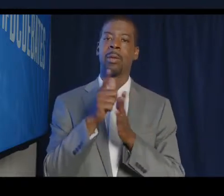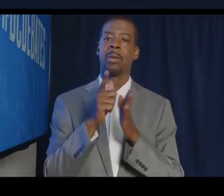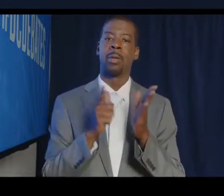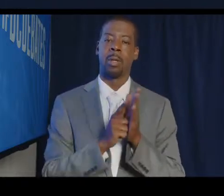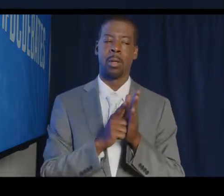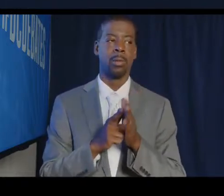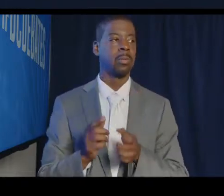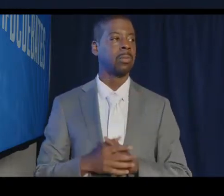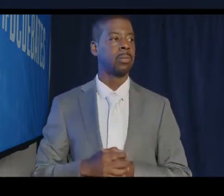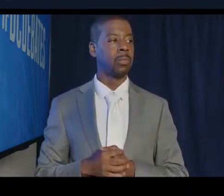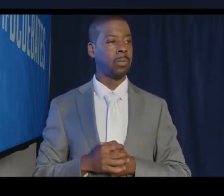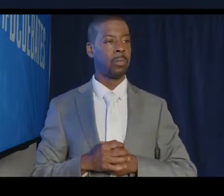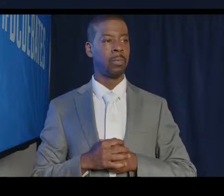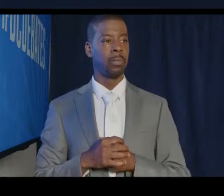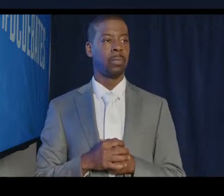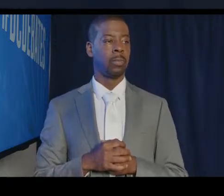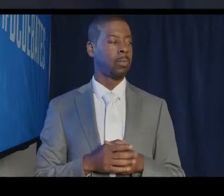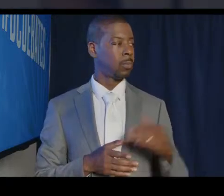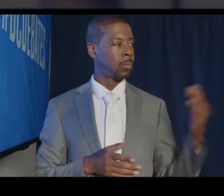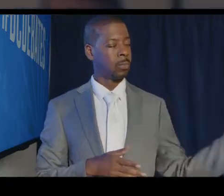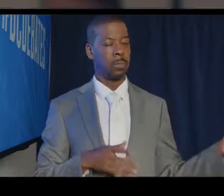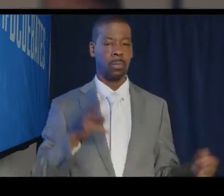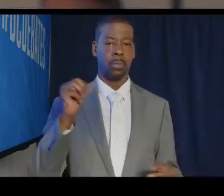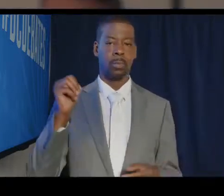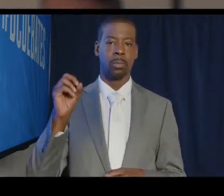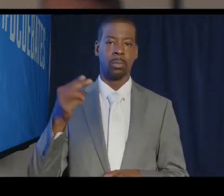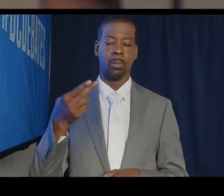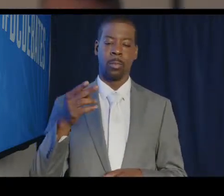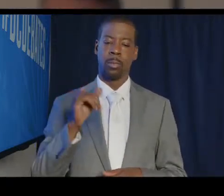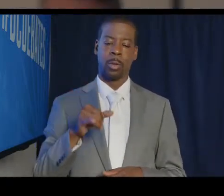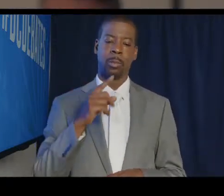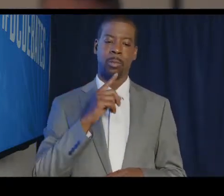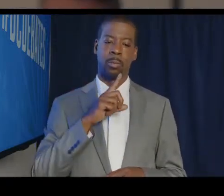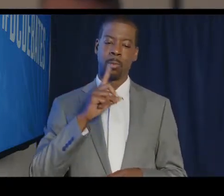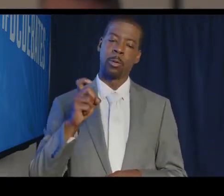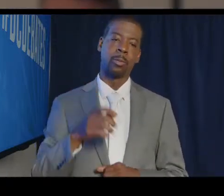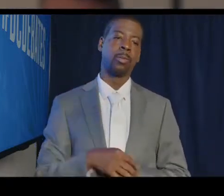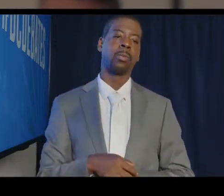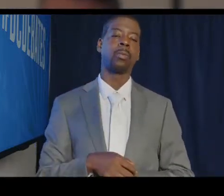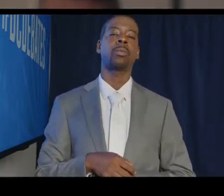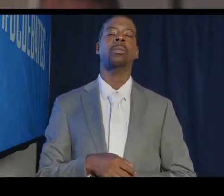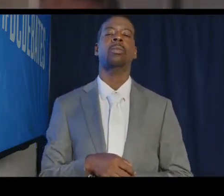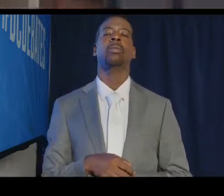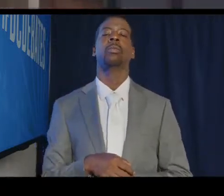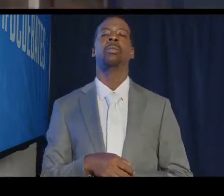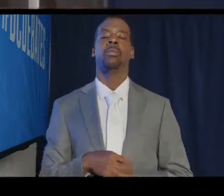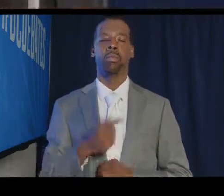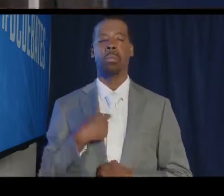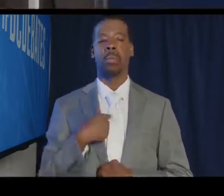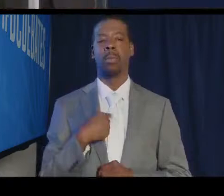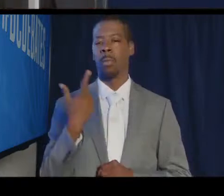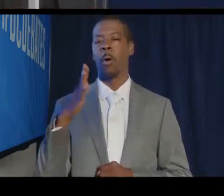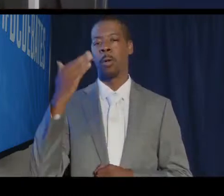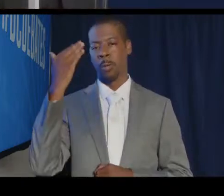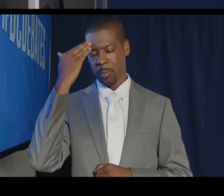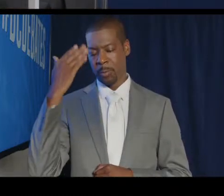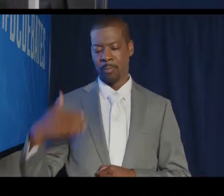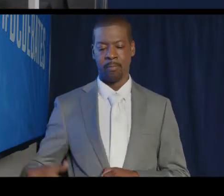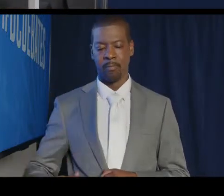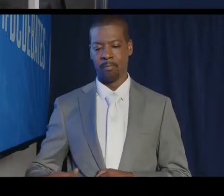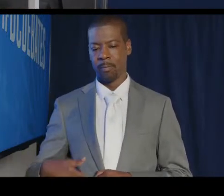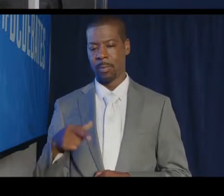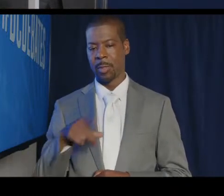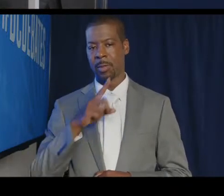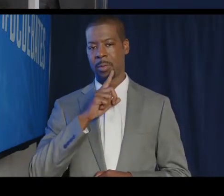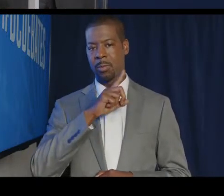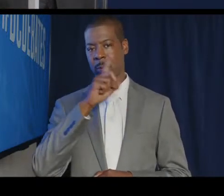way. Mr. Moch, same question. Yes, thanks again for the question, I assumed it would come up.